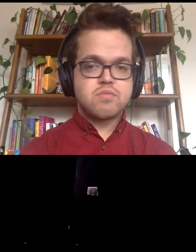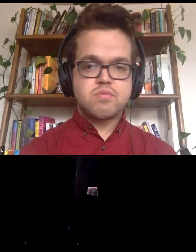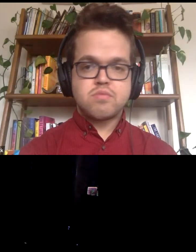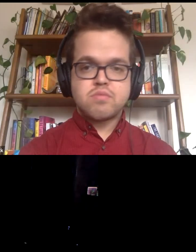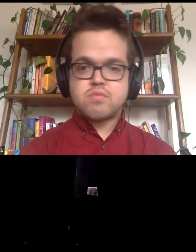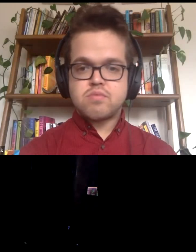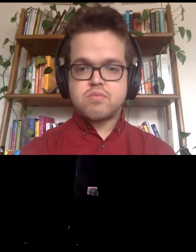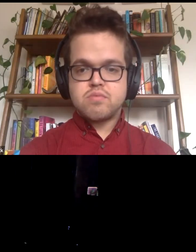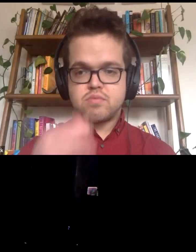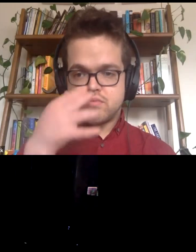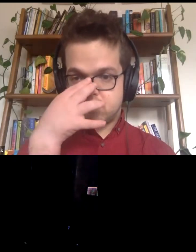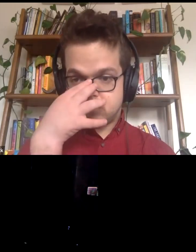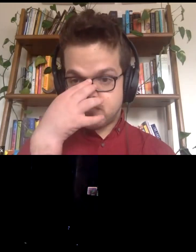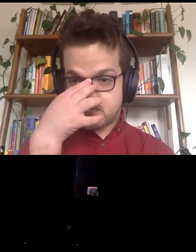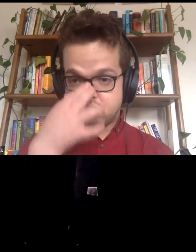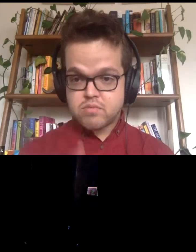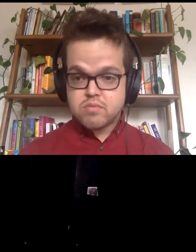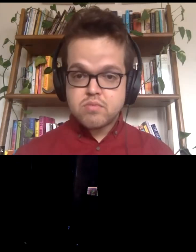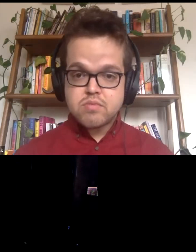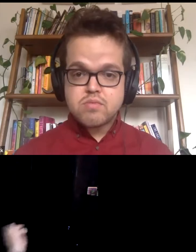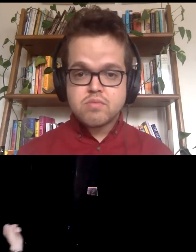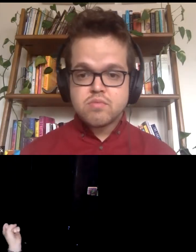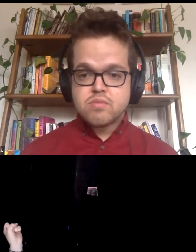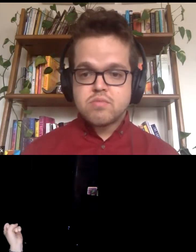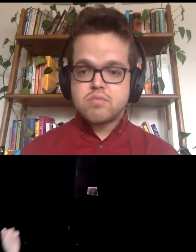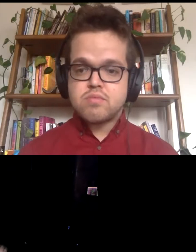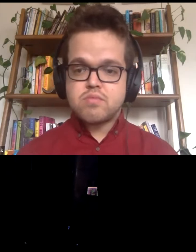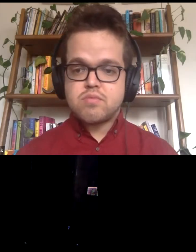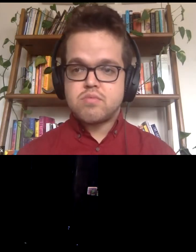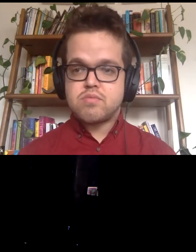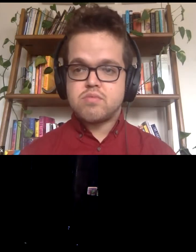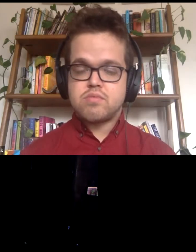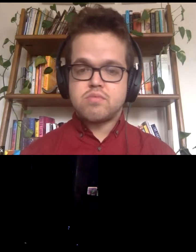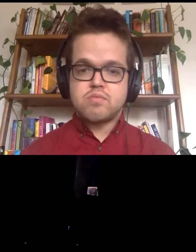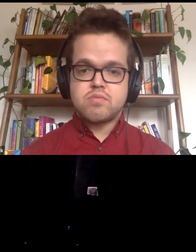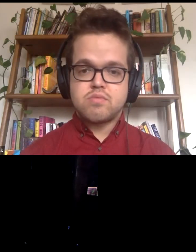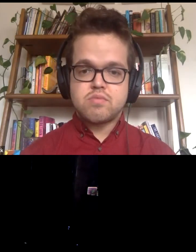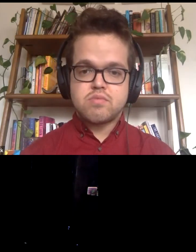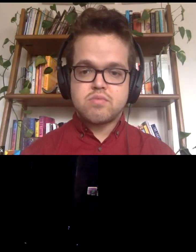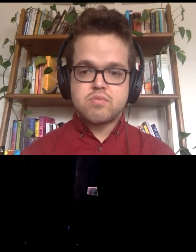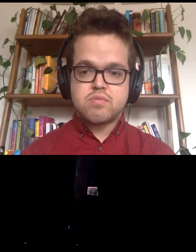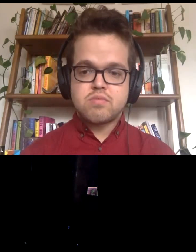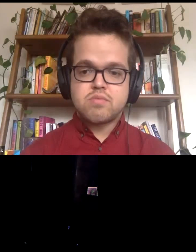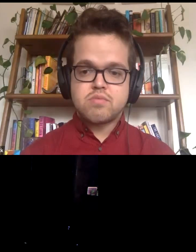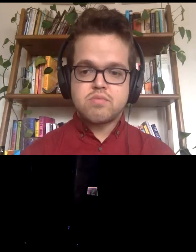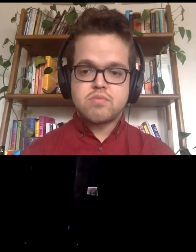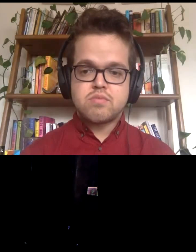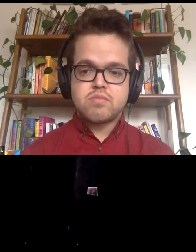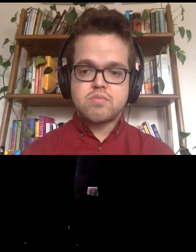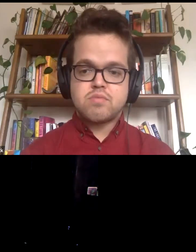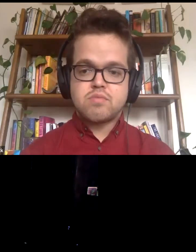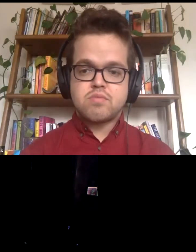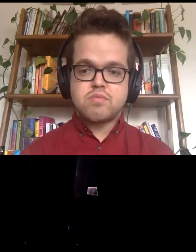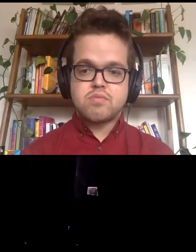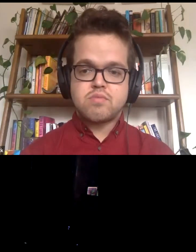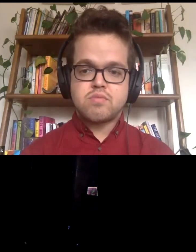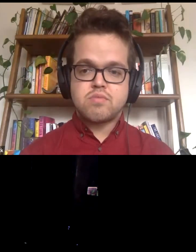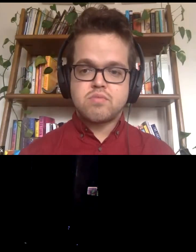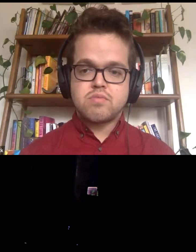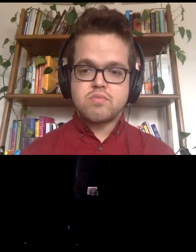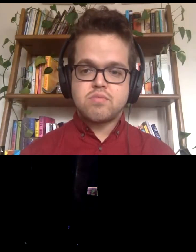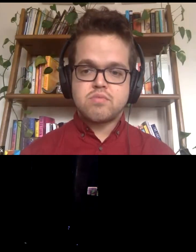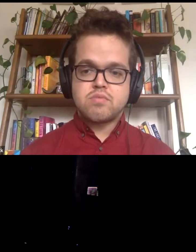safety. The first phase in vaccine development is that it is tested in the lab to make